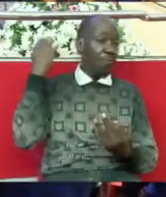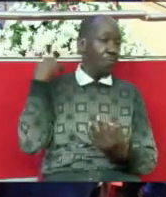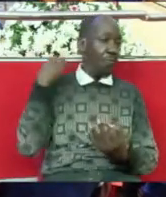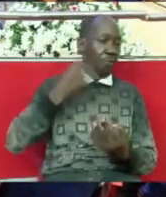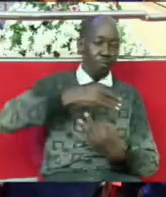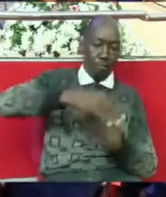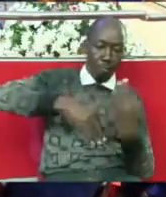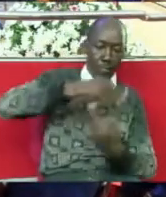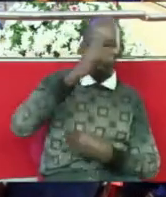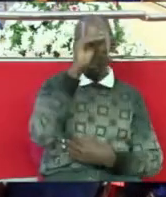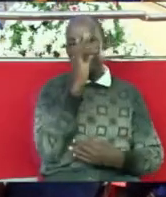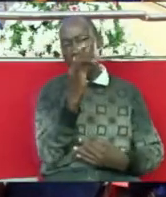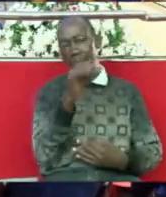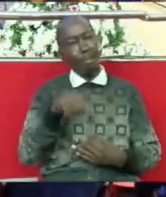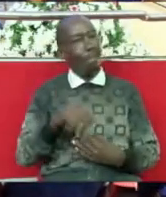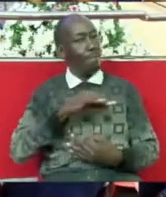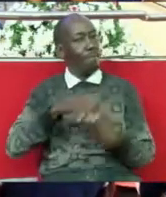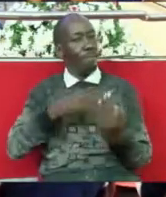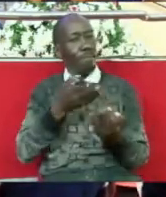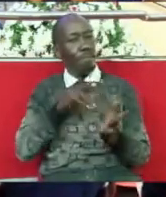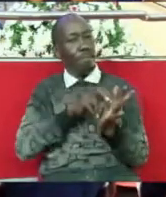used to fellowship?